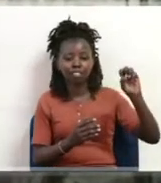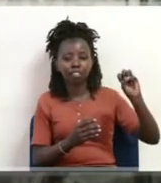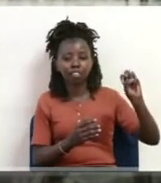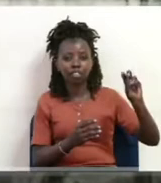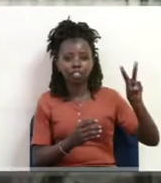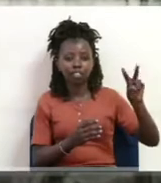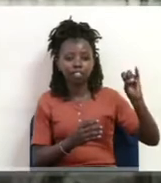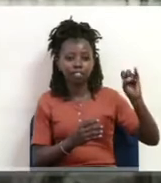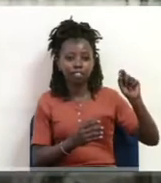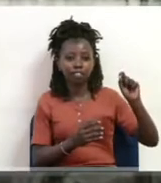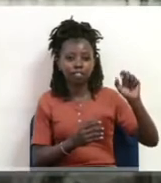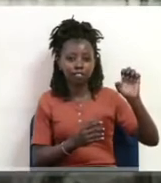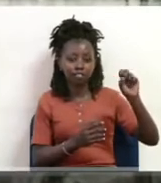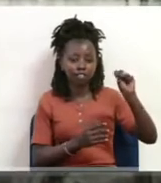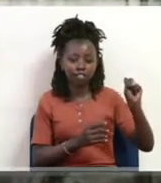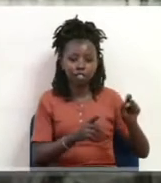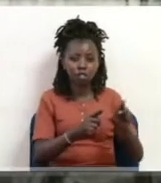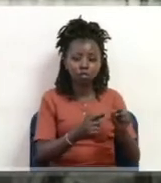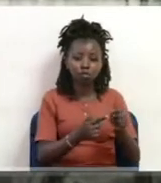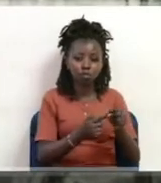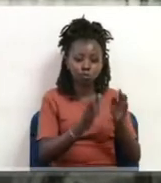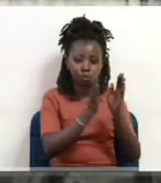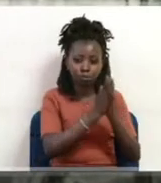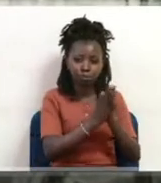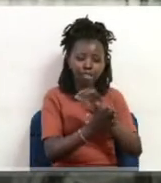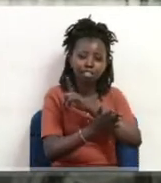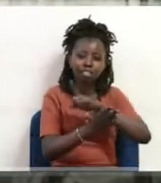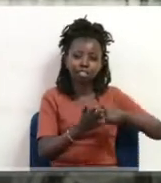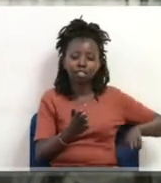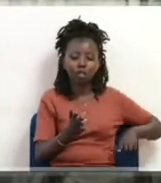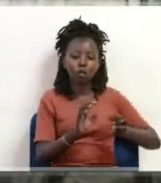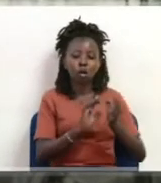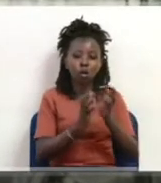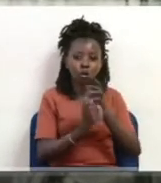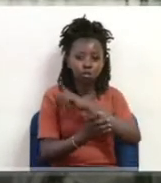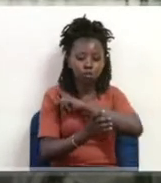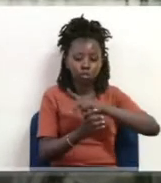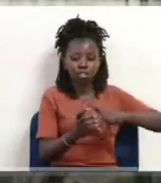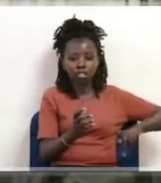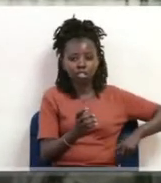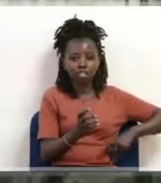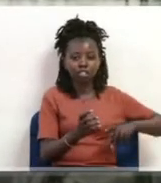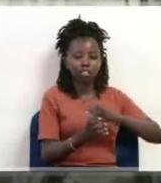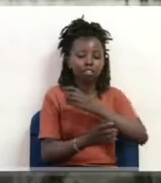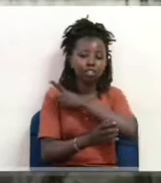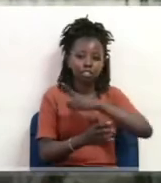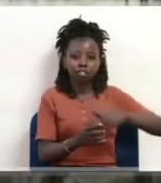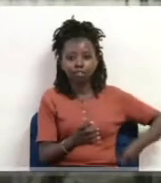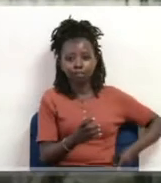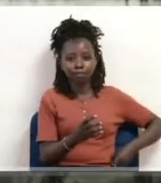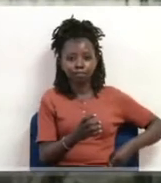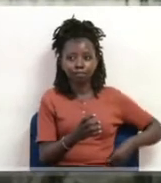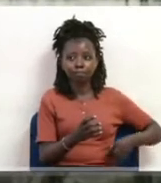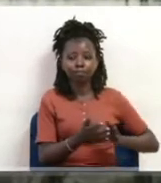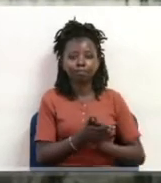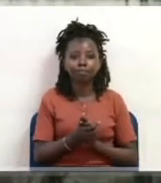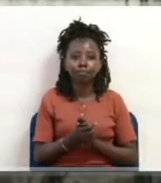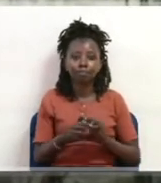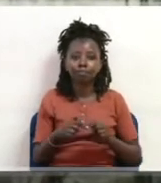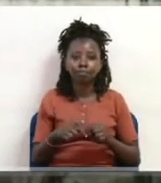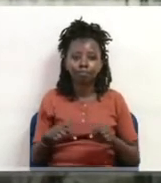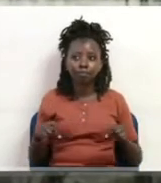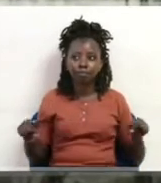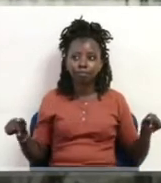Lord according to the ordinance of King David of Israel. Verse number